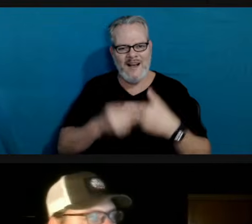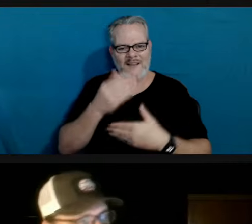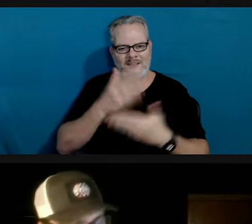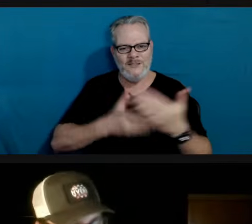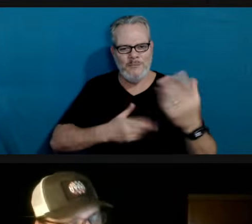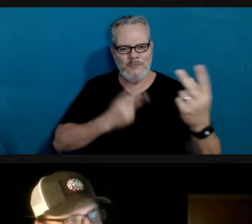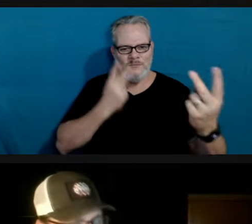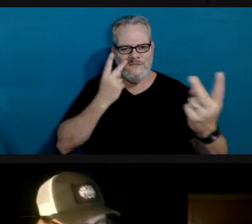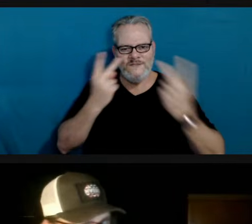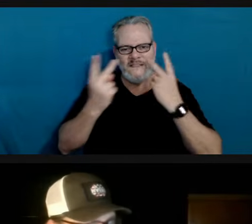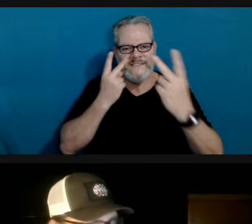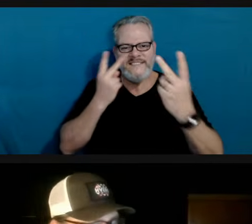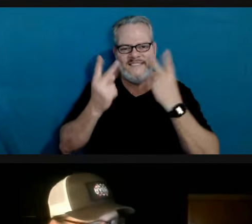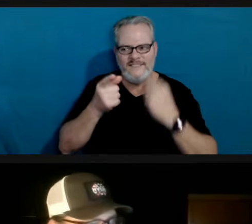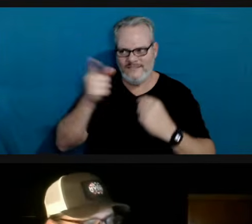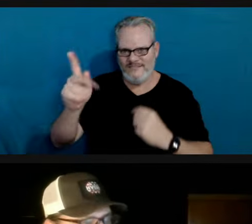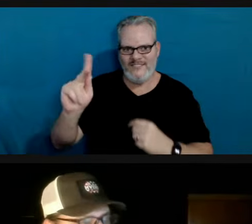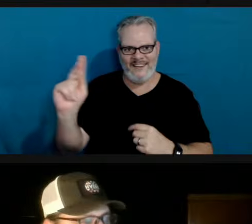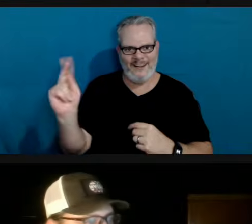the storm impacts too.